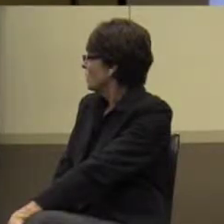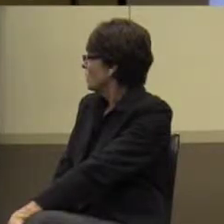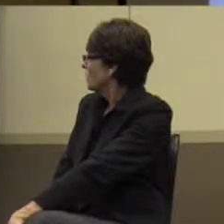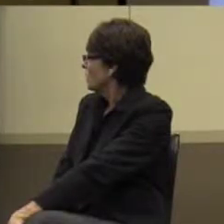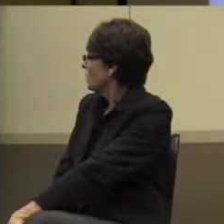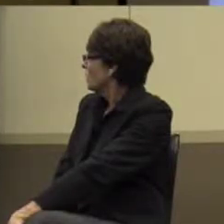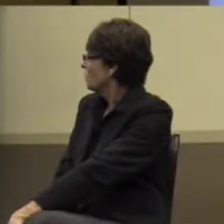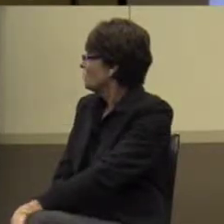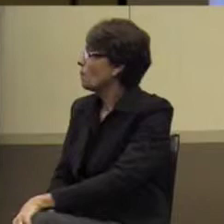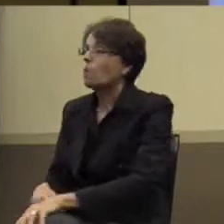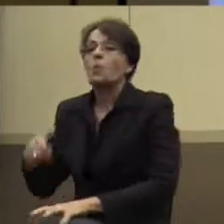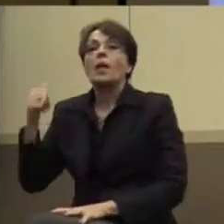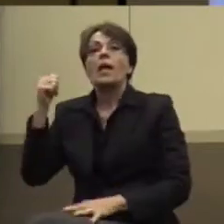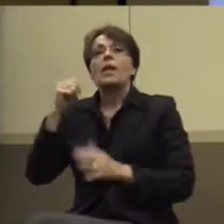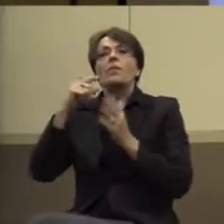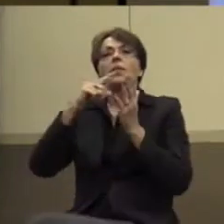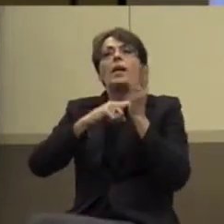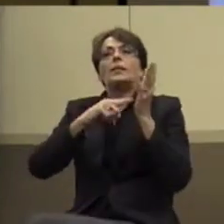So this is what I